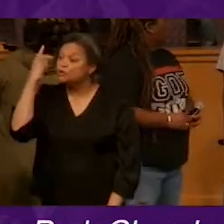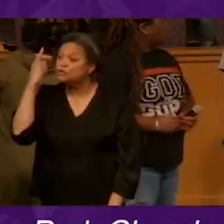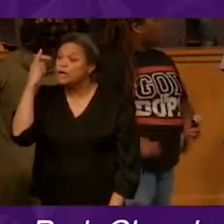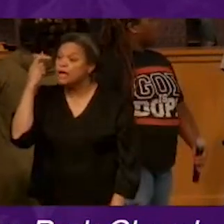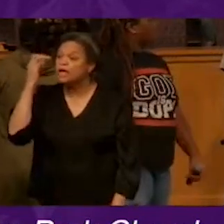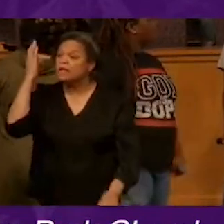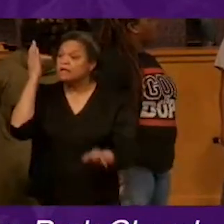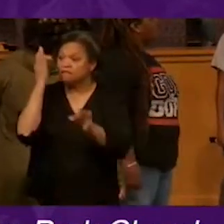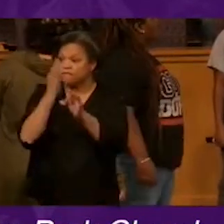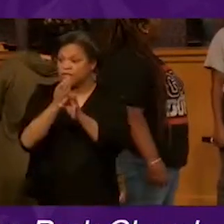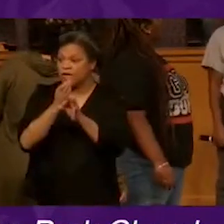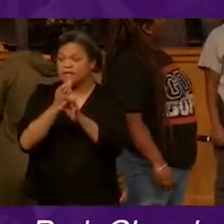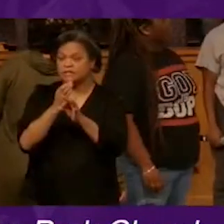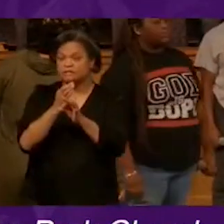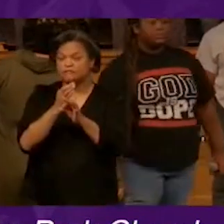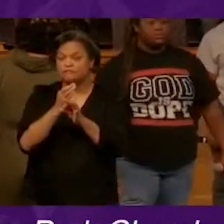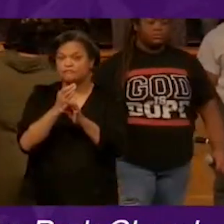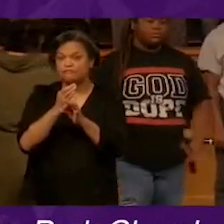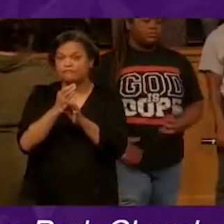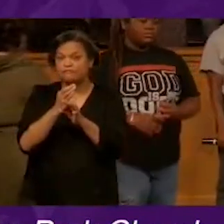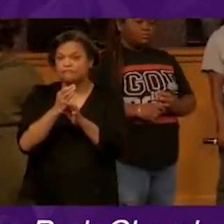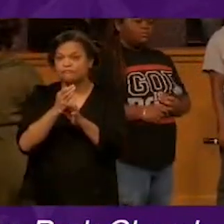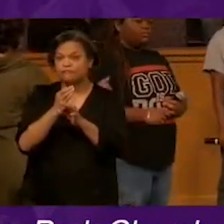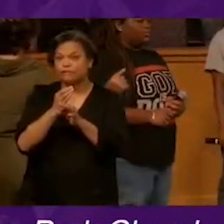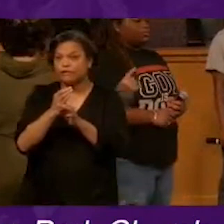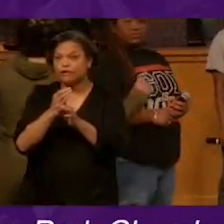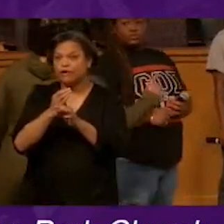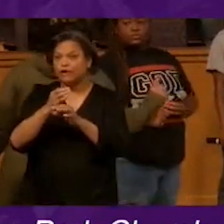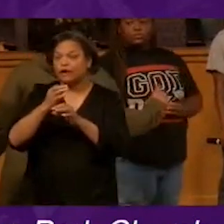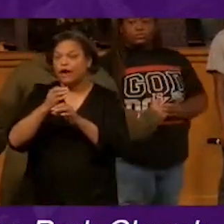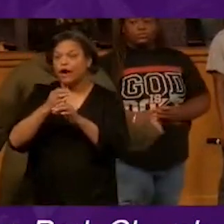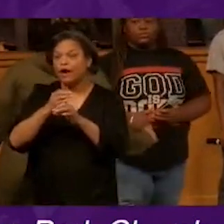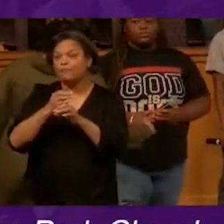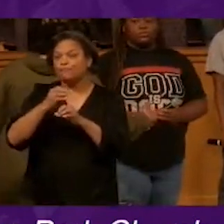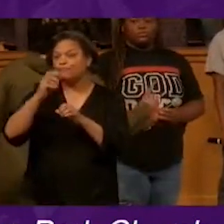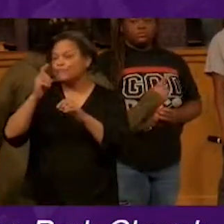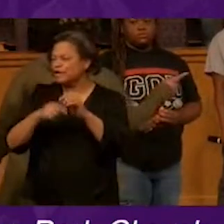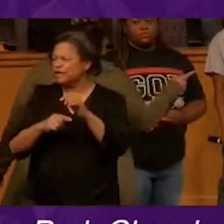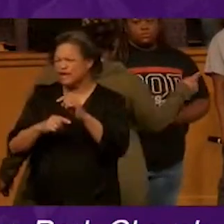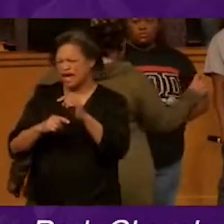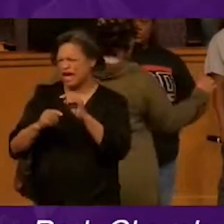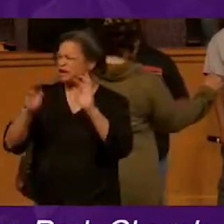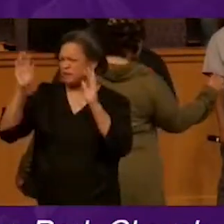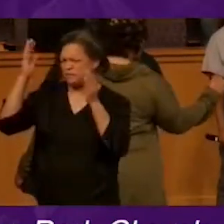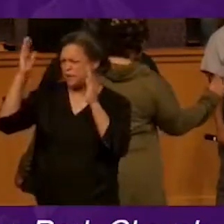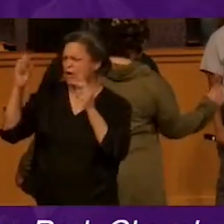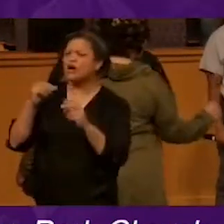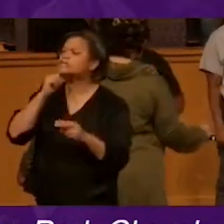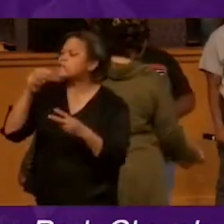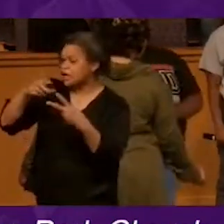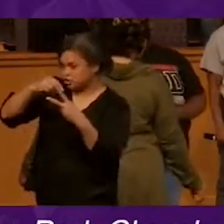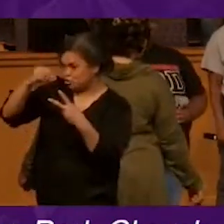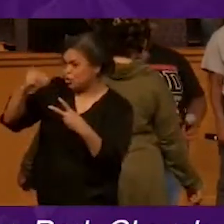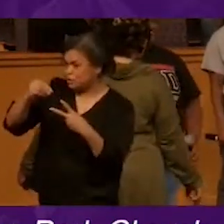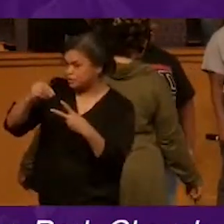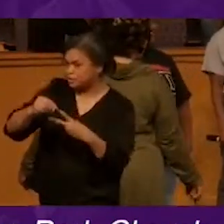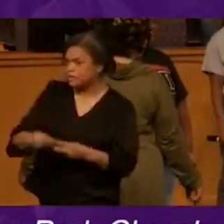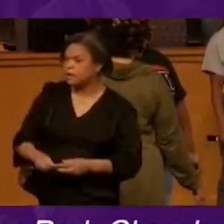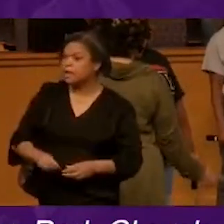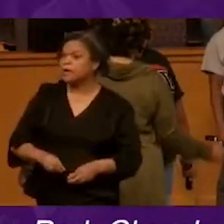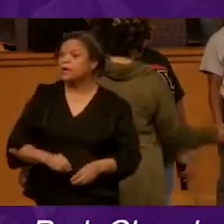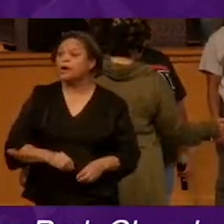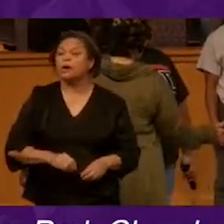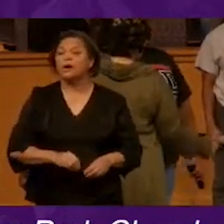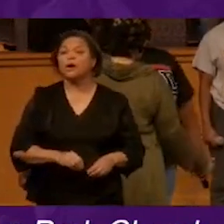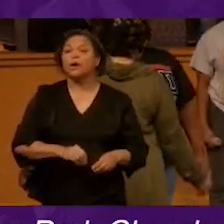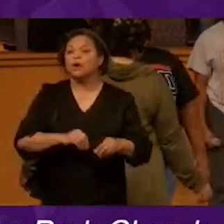faith is non-negotiable. Hold on. Honestly. She said non-negotiable, right? It's not an option, people. In fact, put your my